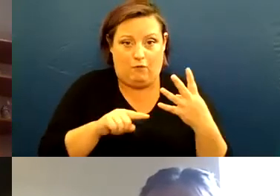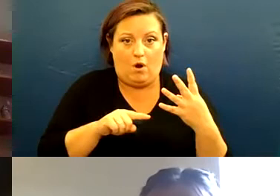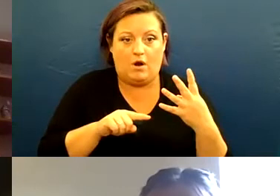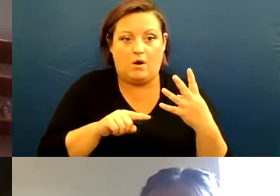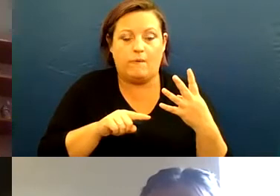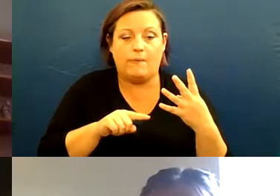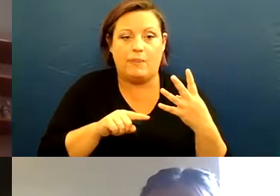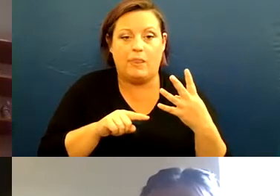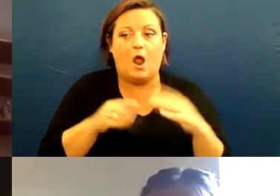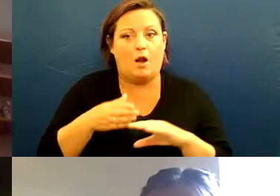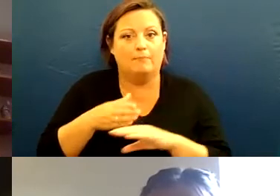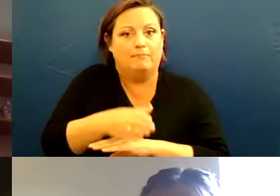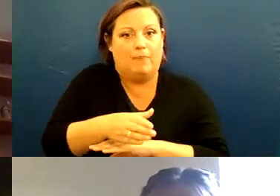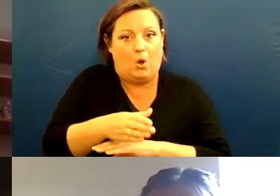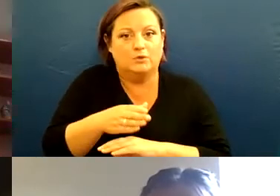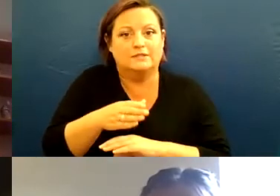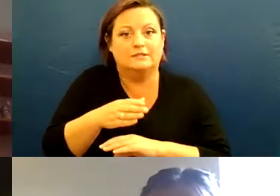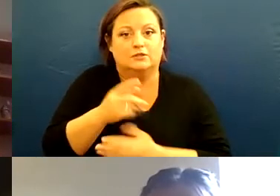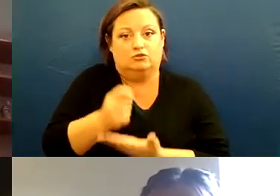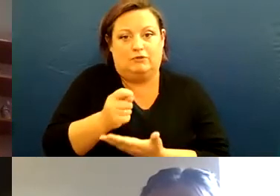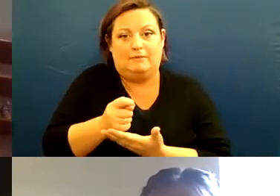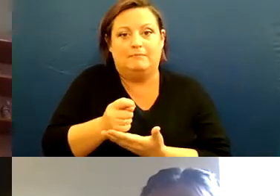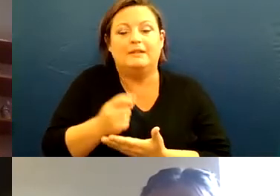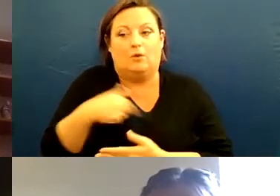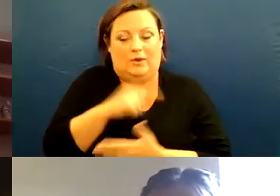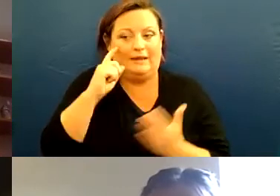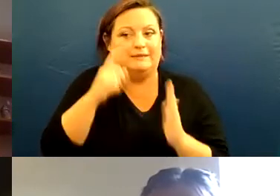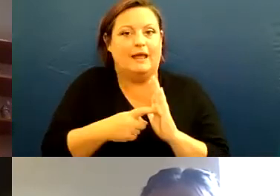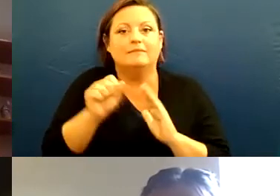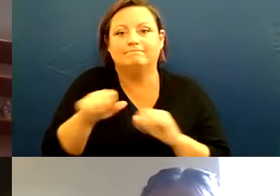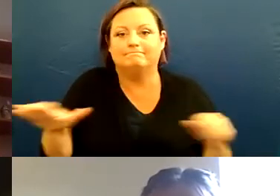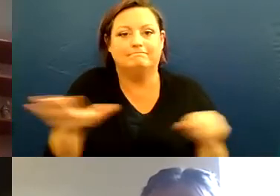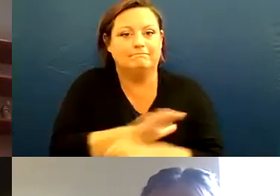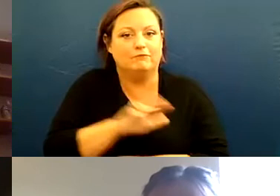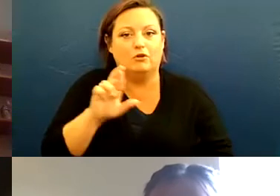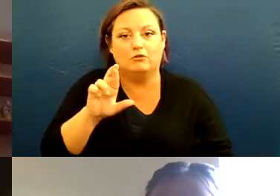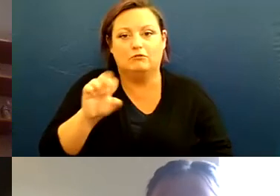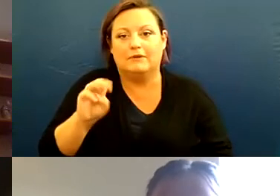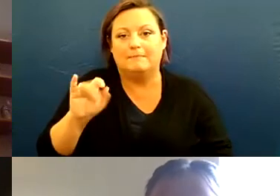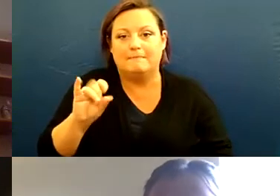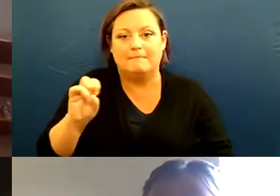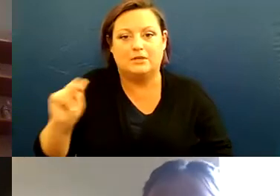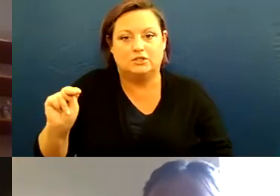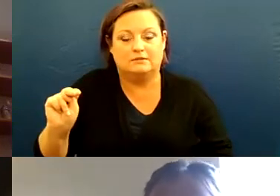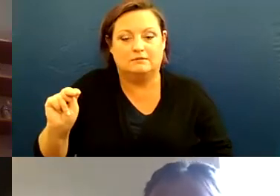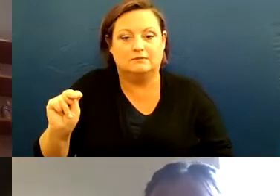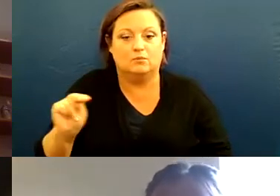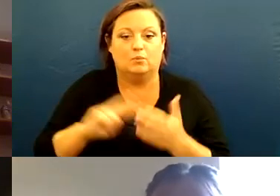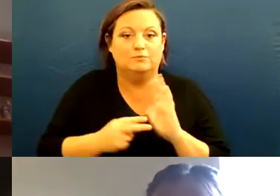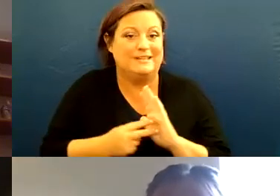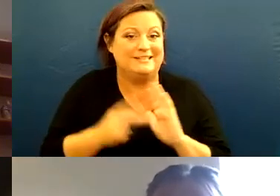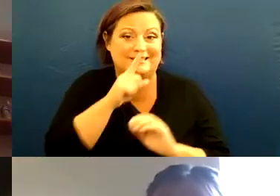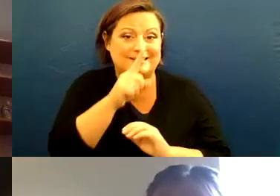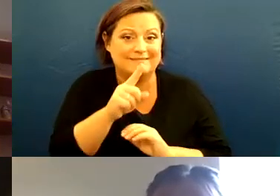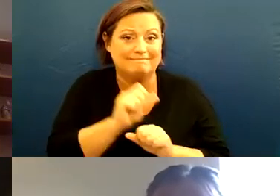post-treatment long enough that we can tell that they're in complete remission. So this is a real success story to be able to